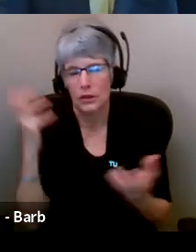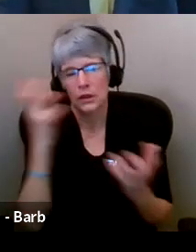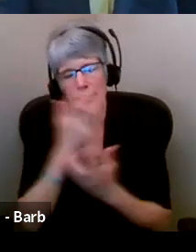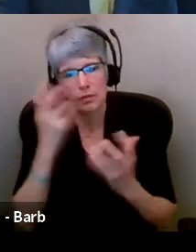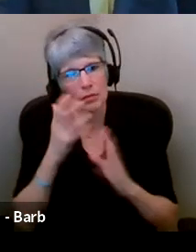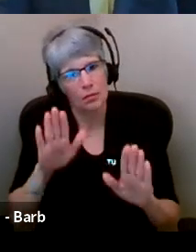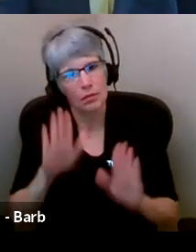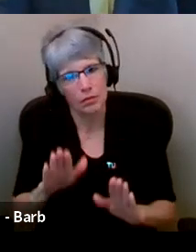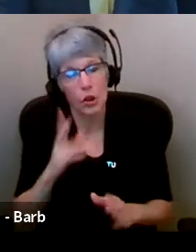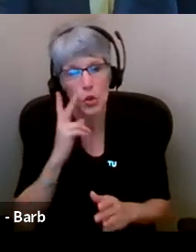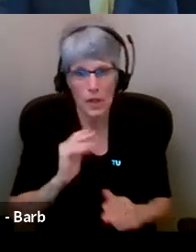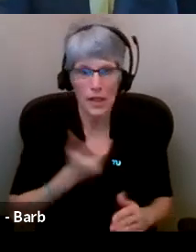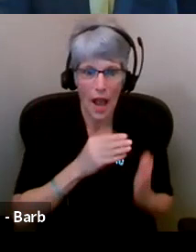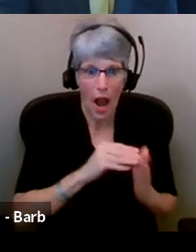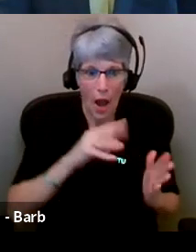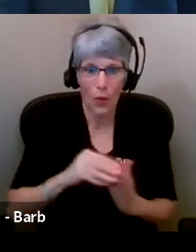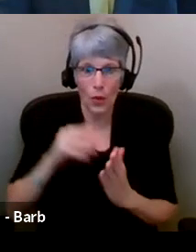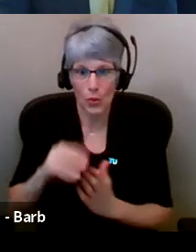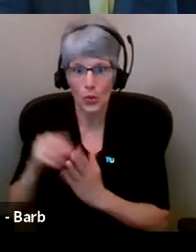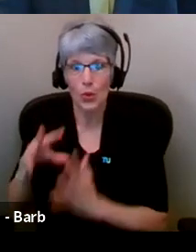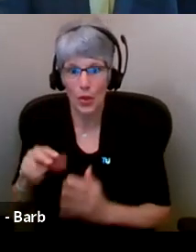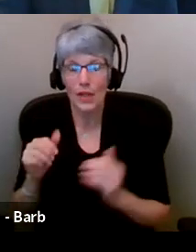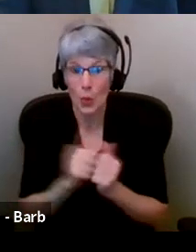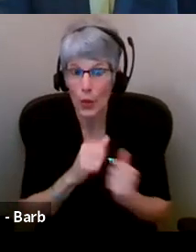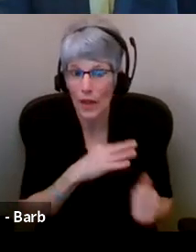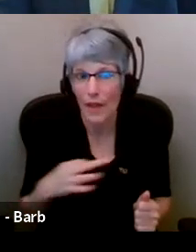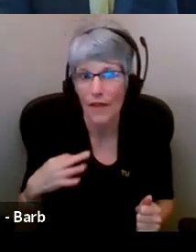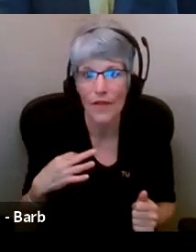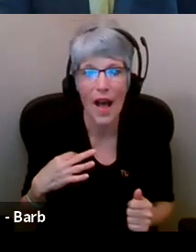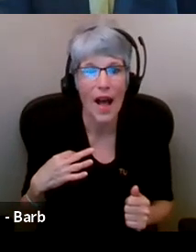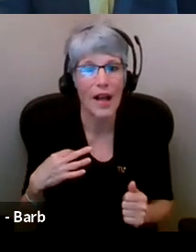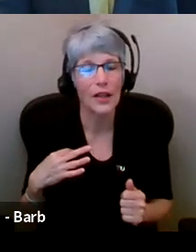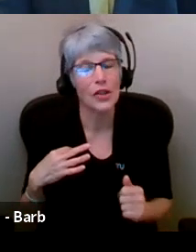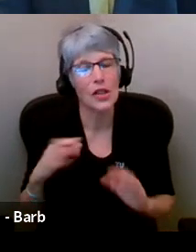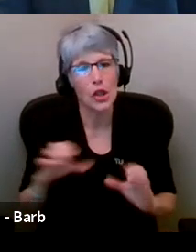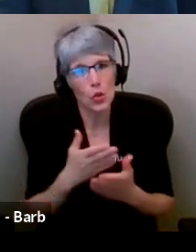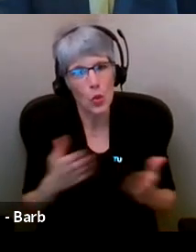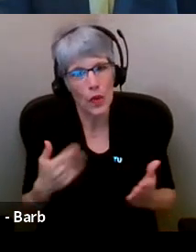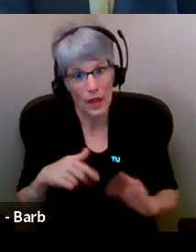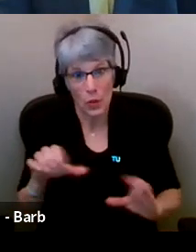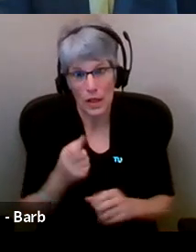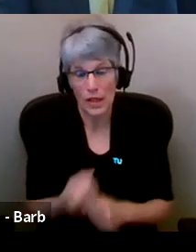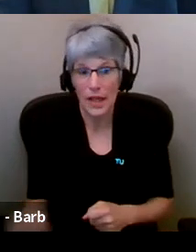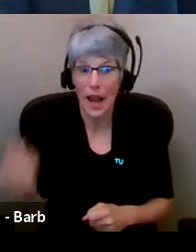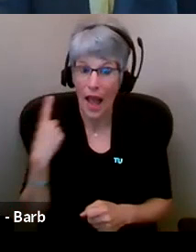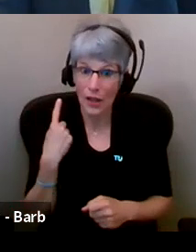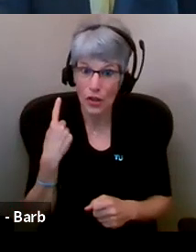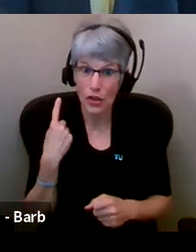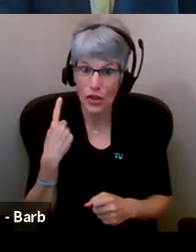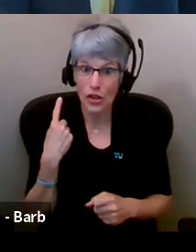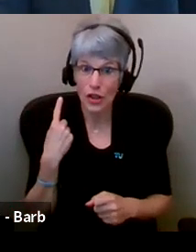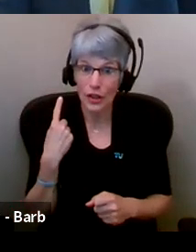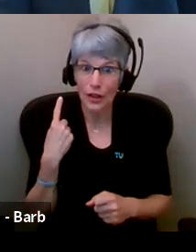to see our students with their faculty, to be able to do things that we did last year in a way that we never would